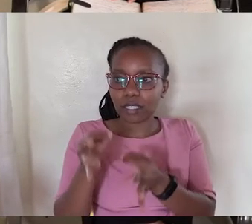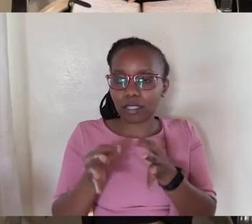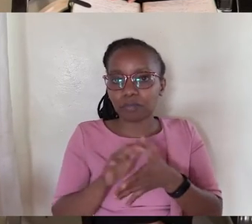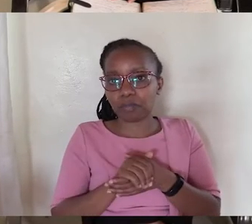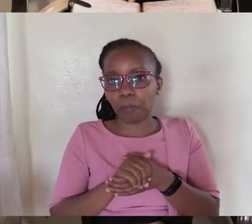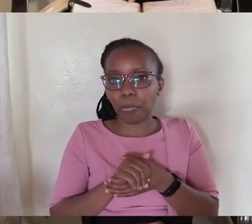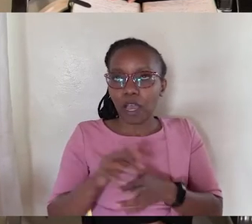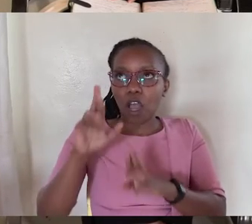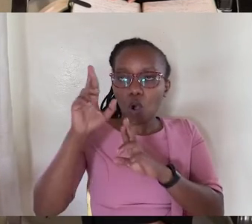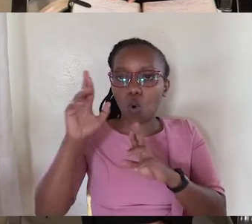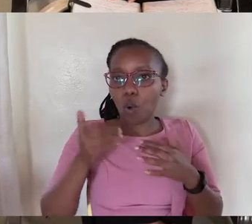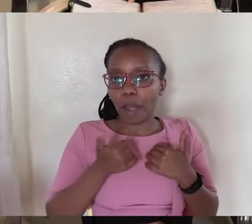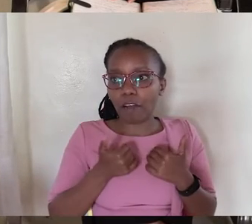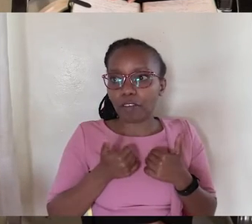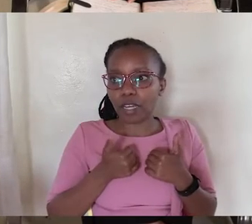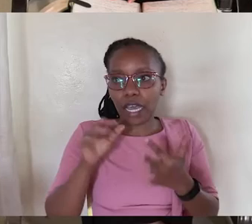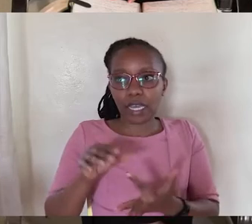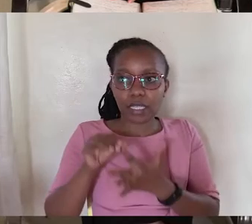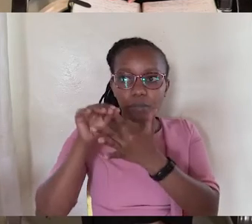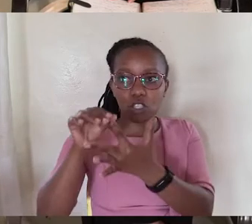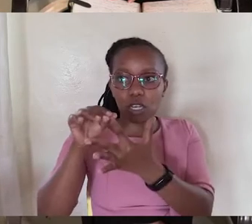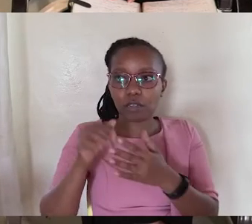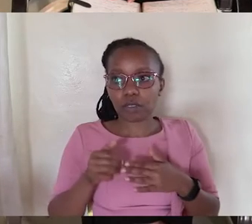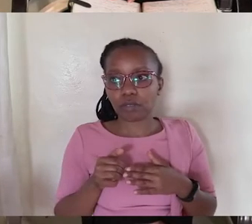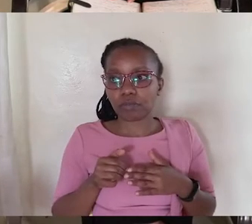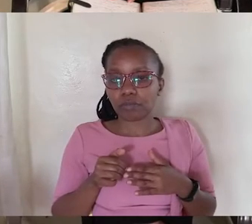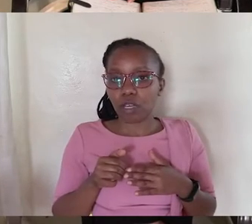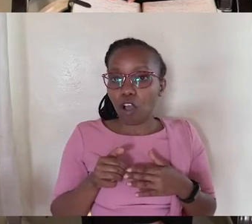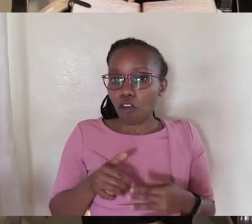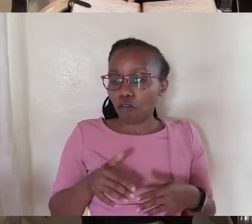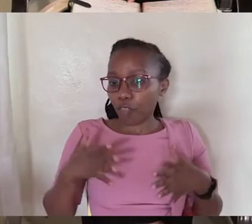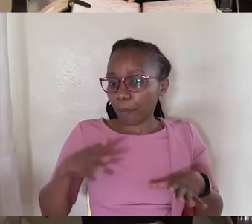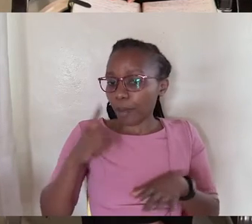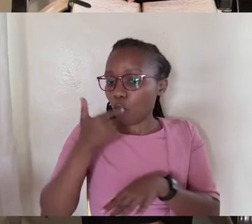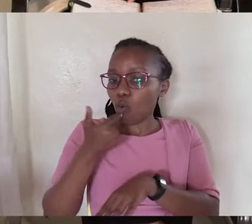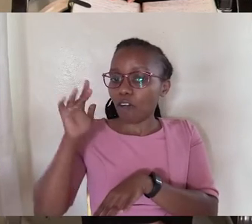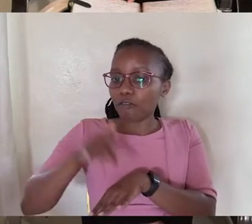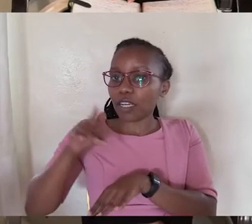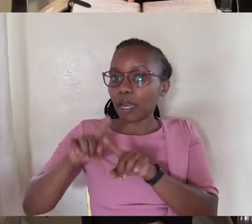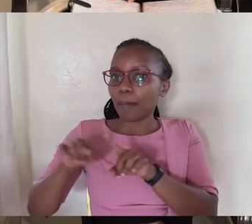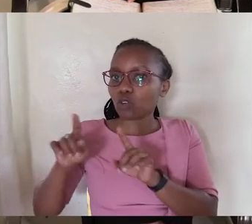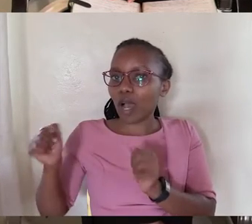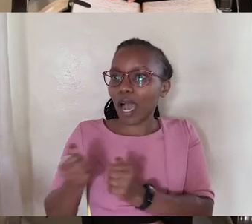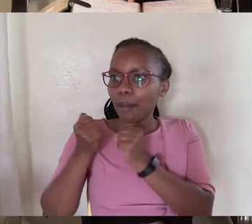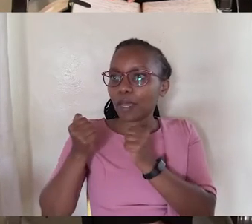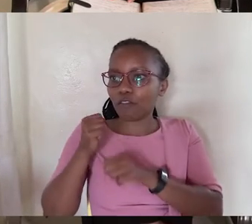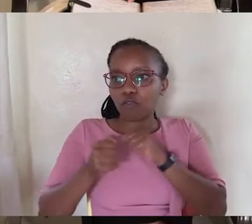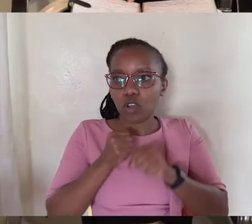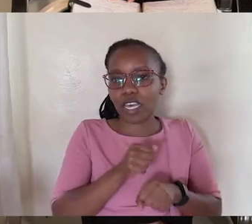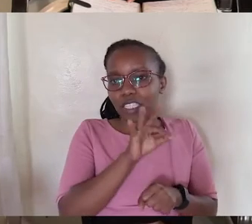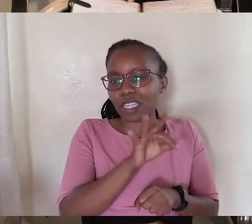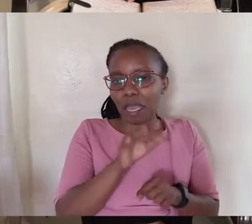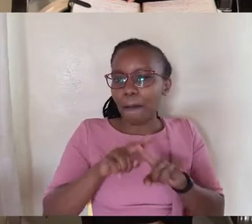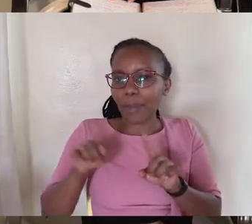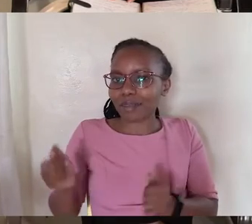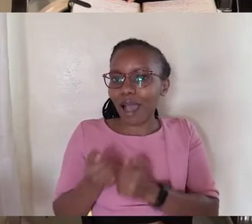that was a hope, especially for reparations. But then it was supposed to take place over a period of about 3 years, but that didn't